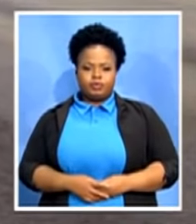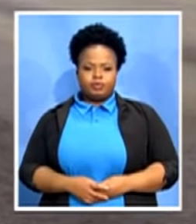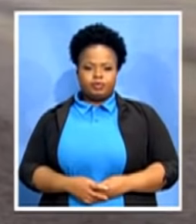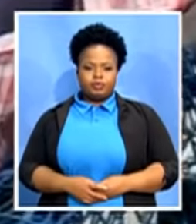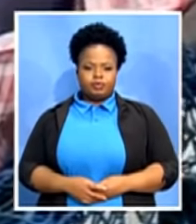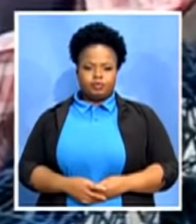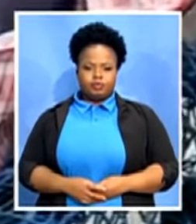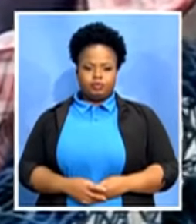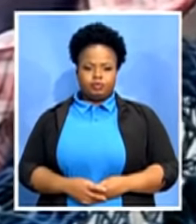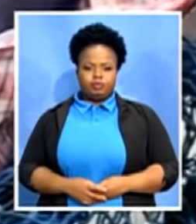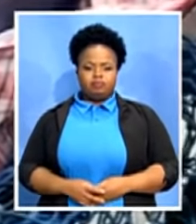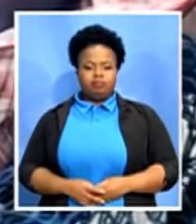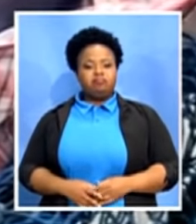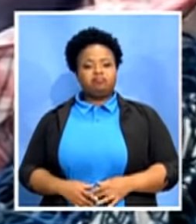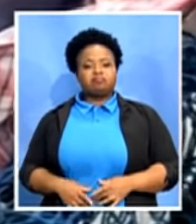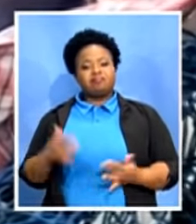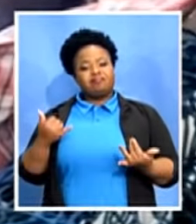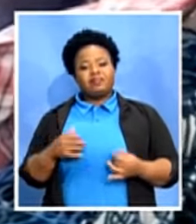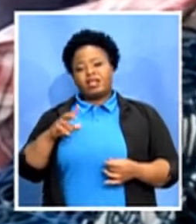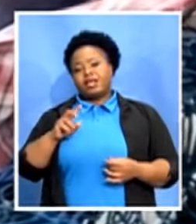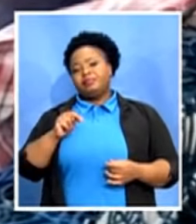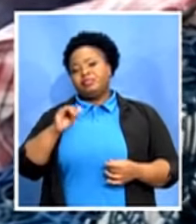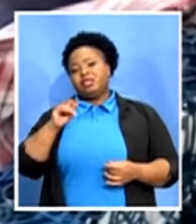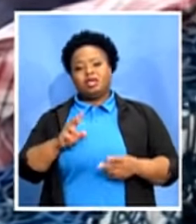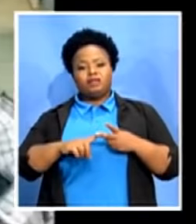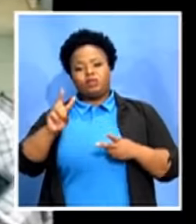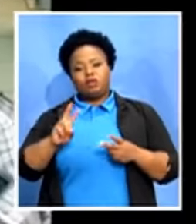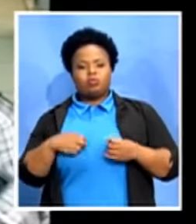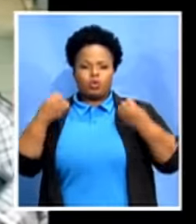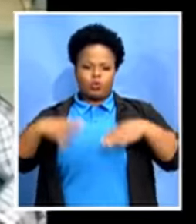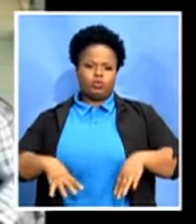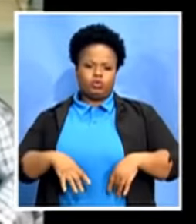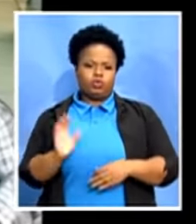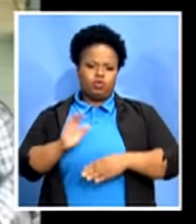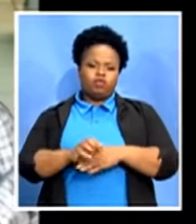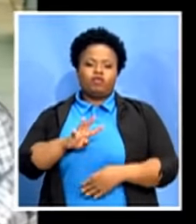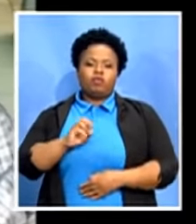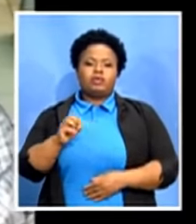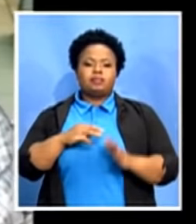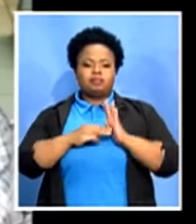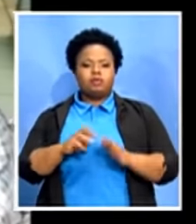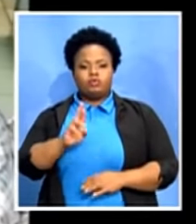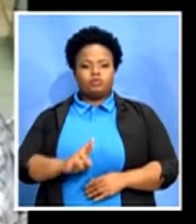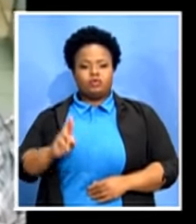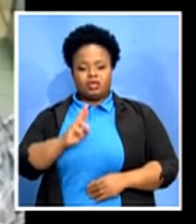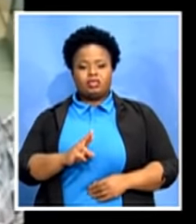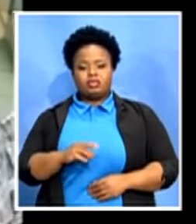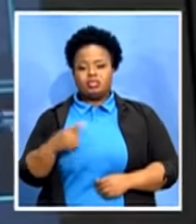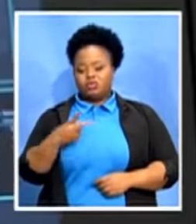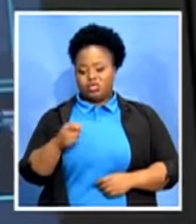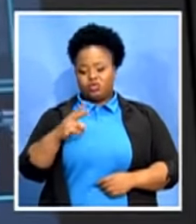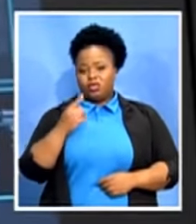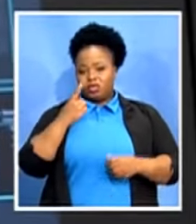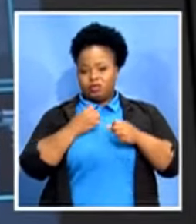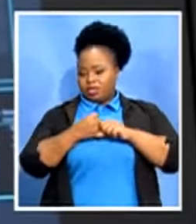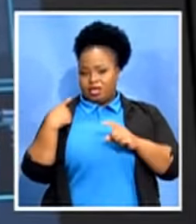has lost over 400 million rand in 2020 alone. Only a small number of perpetrators is nabbed.